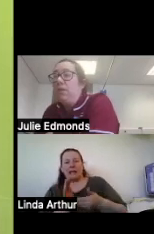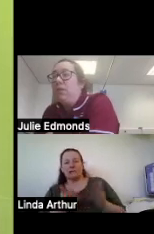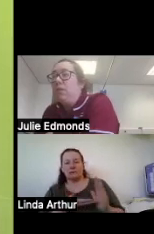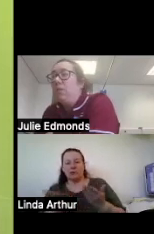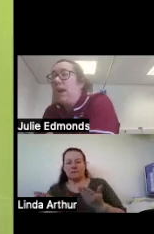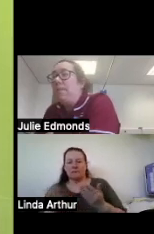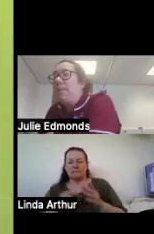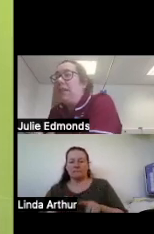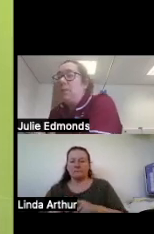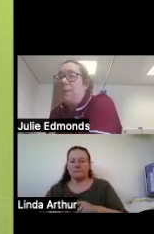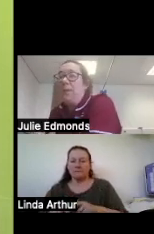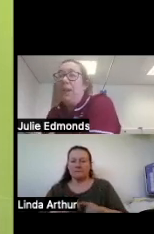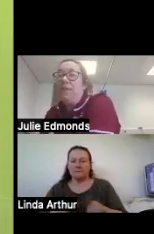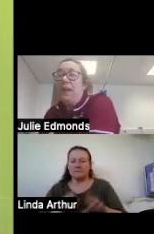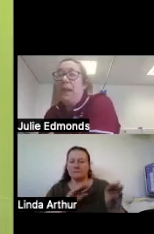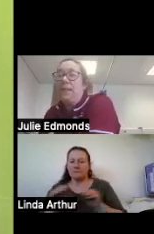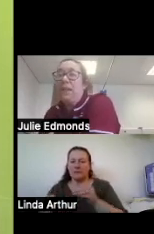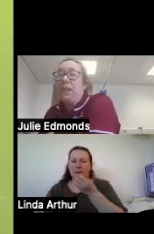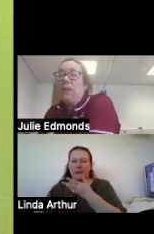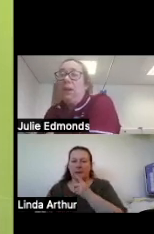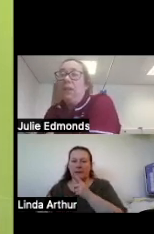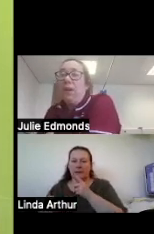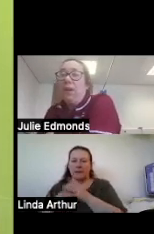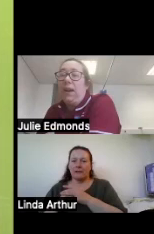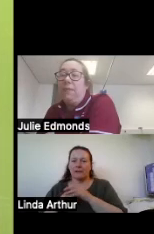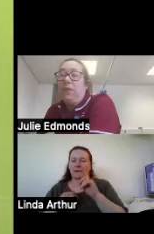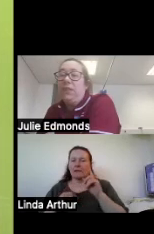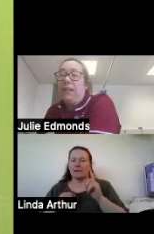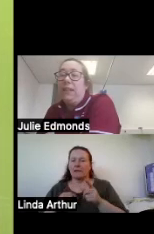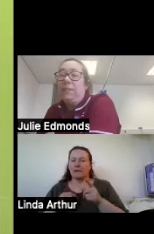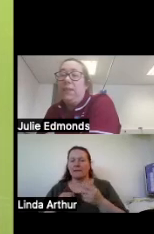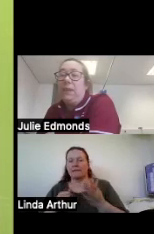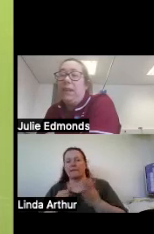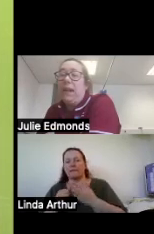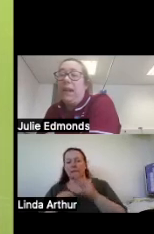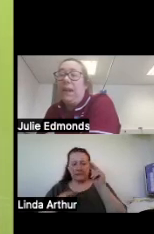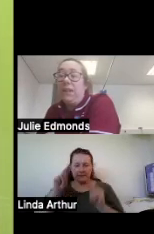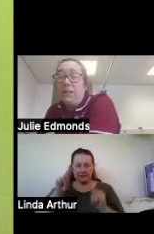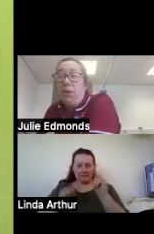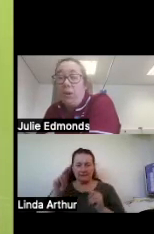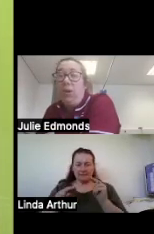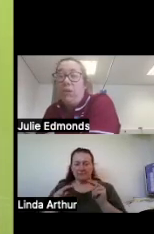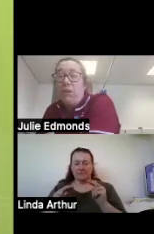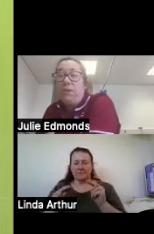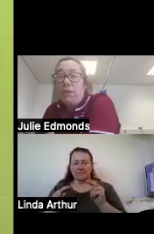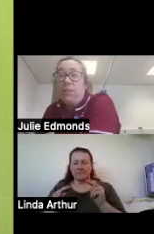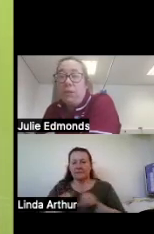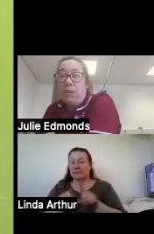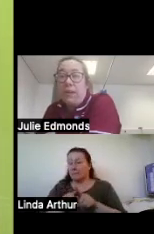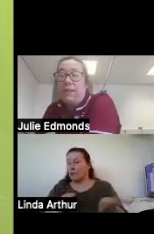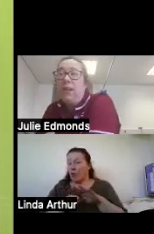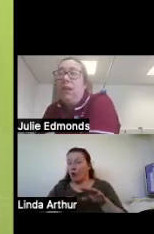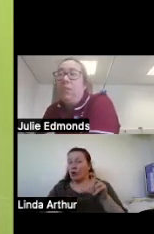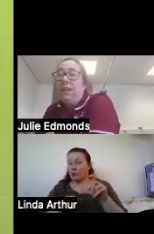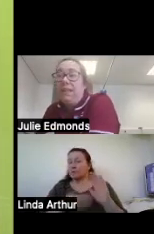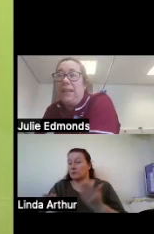We also teach people if they can't. Part of our first assessment is we, and all continence services will do